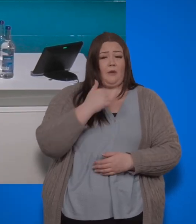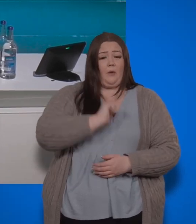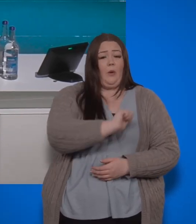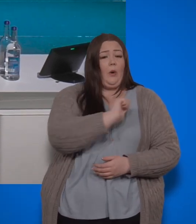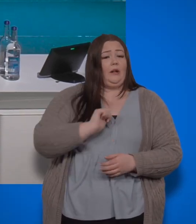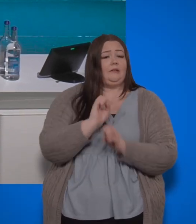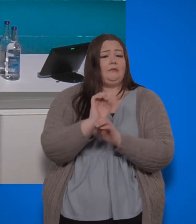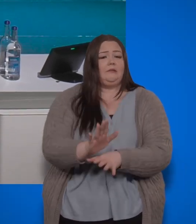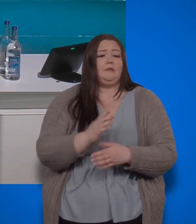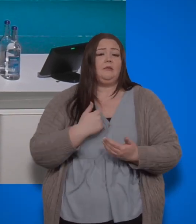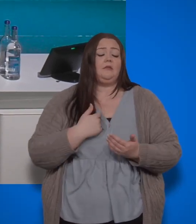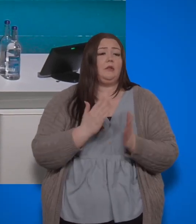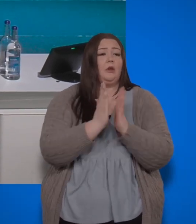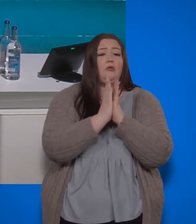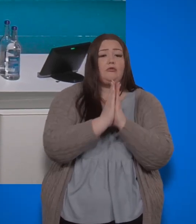a new,